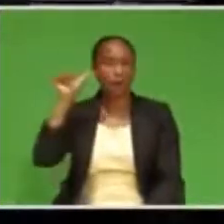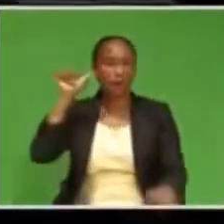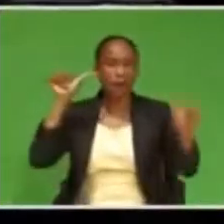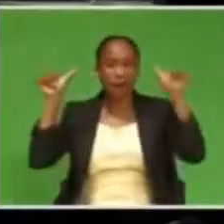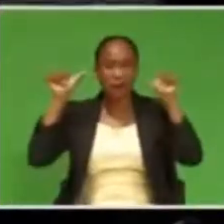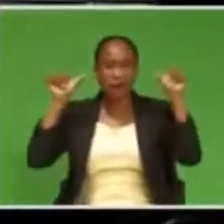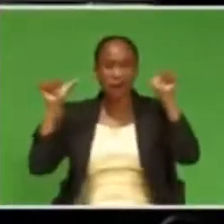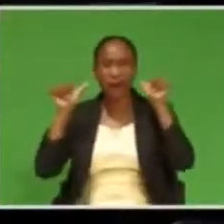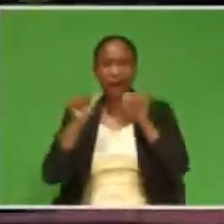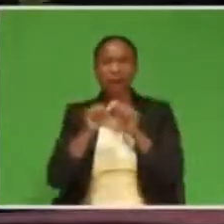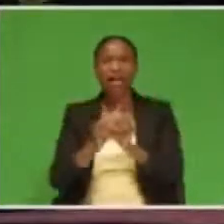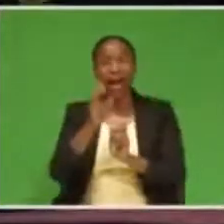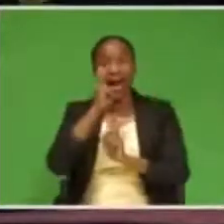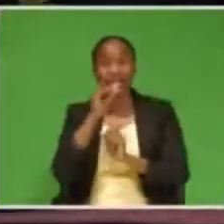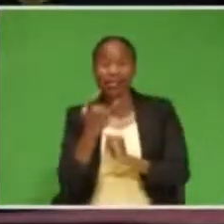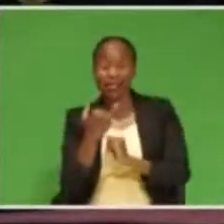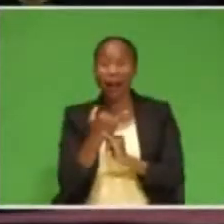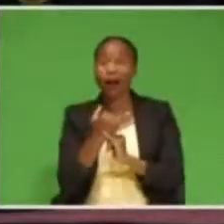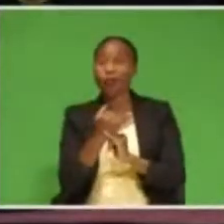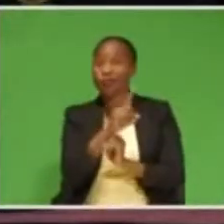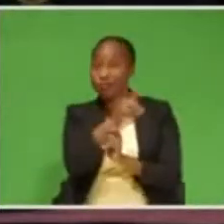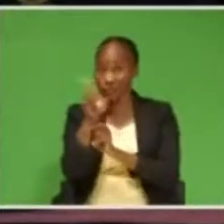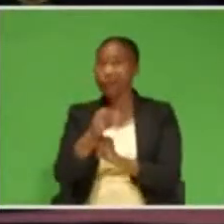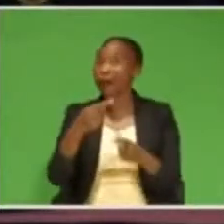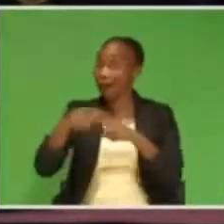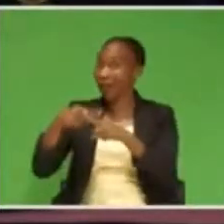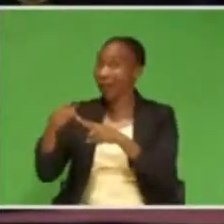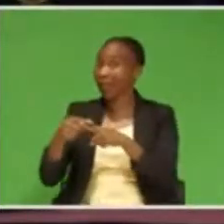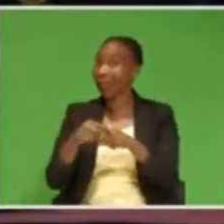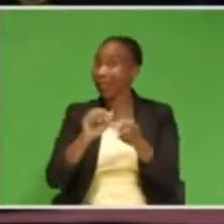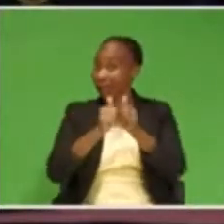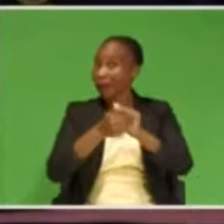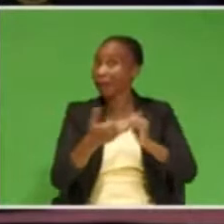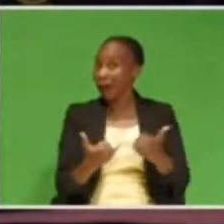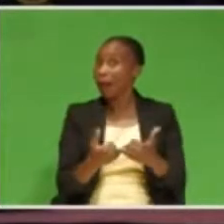I see the game which you are playing, honorable members.